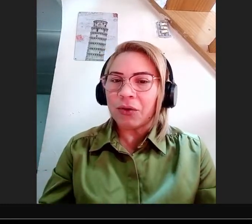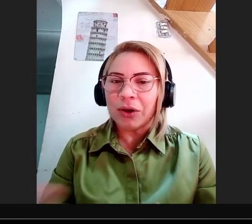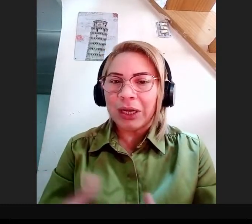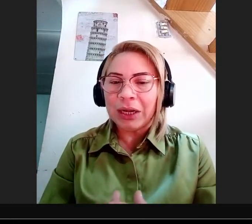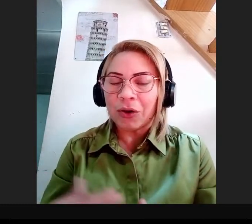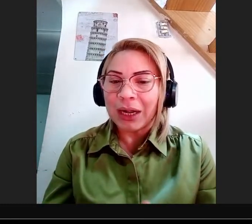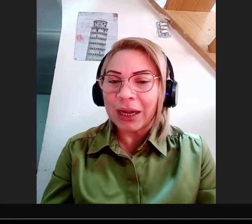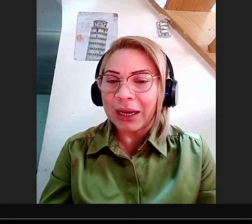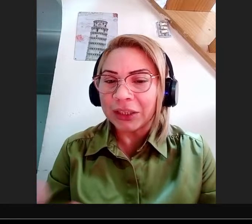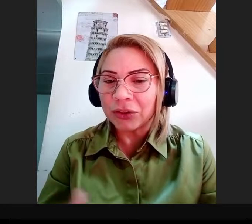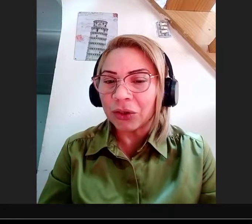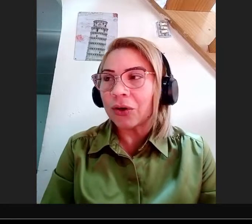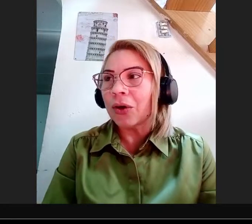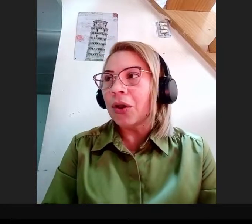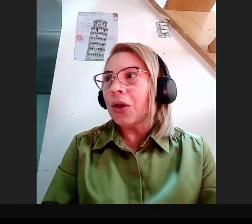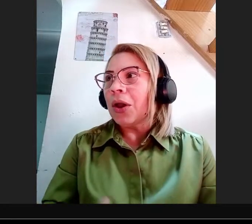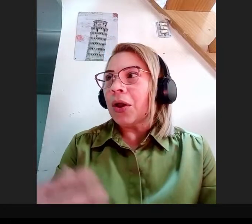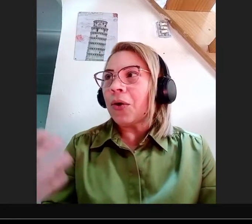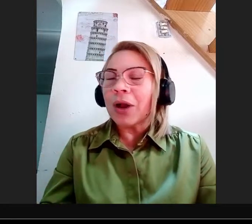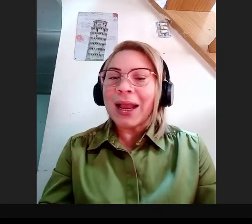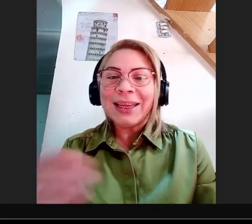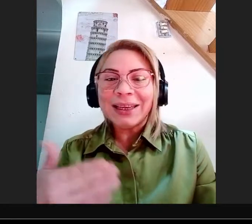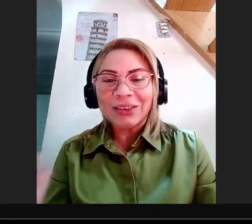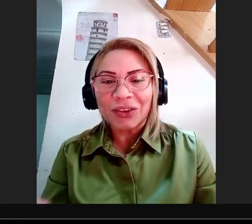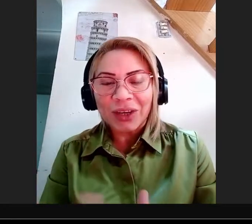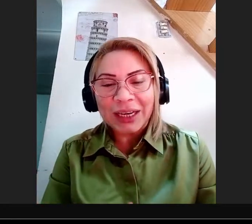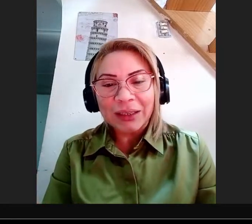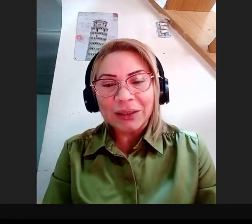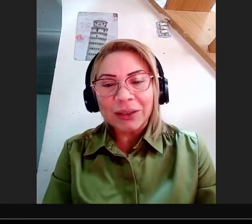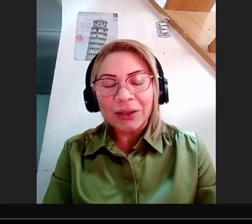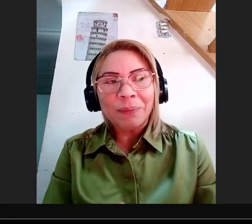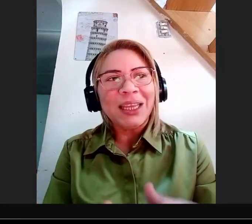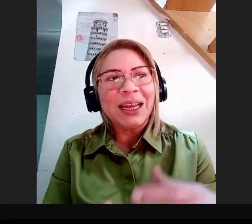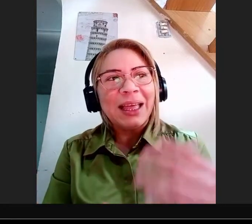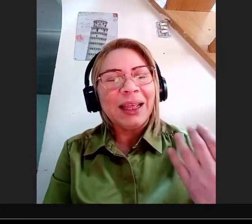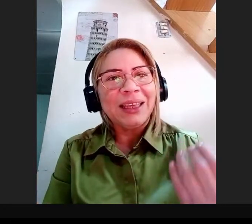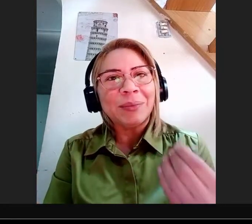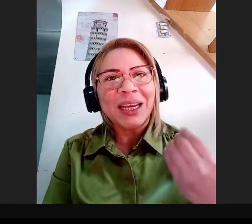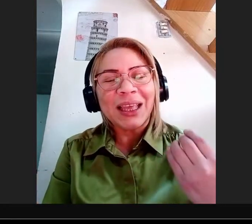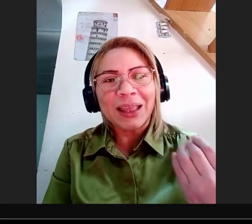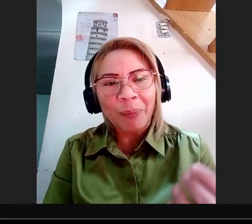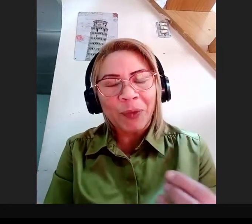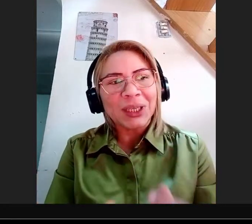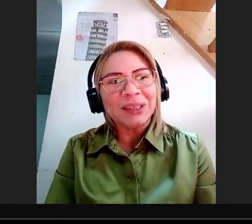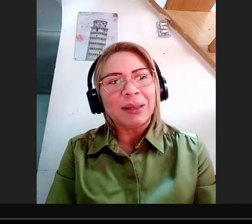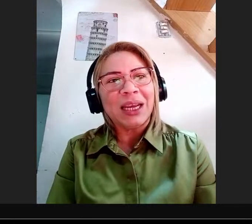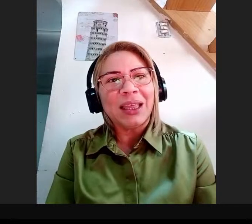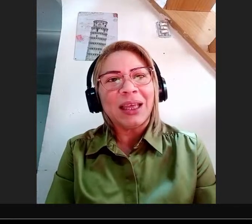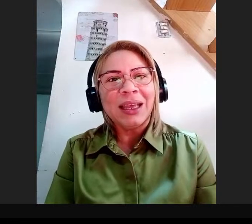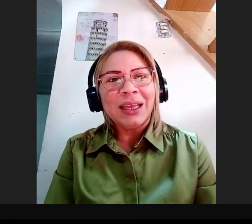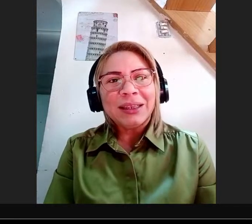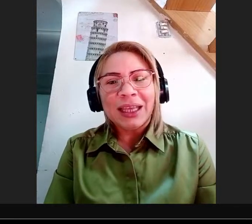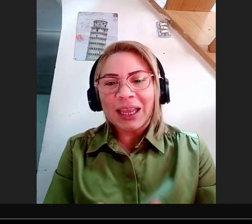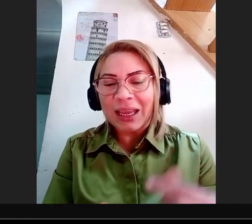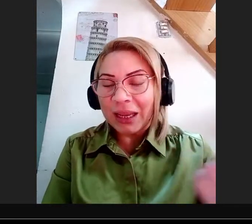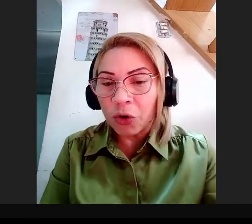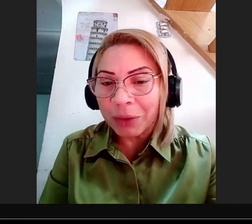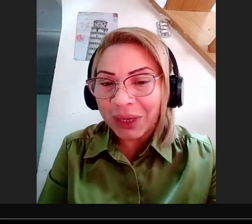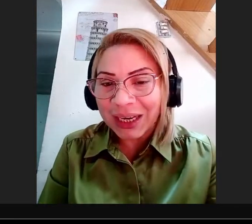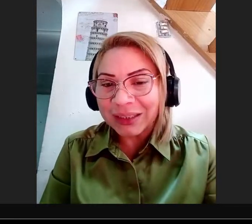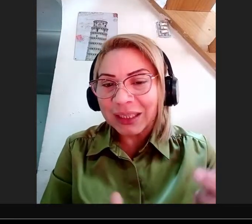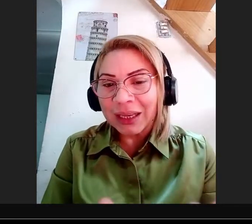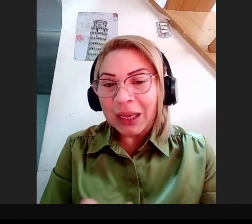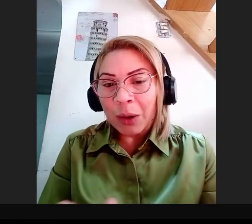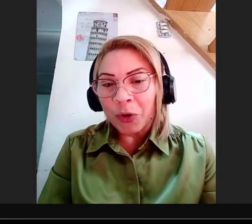as we are in touch with other people, with people surrounding us, with nationals,